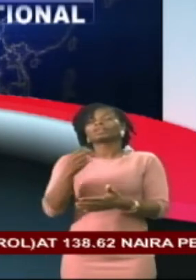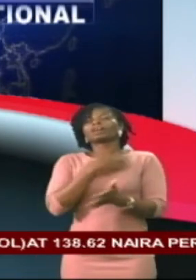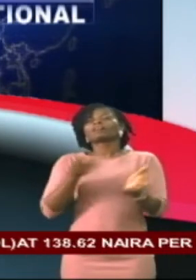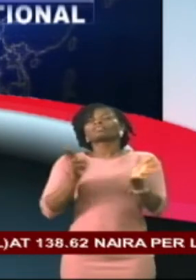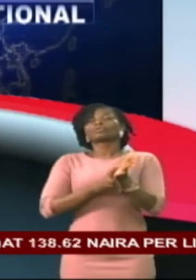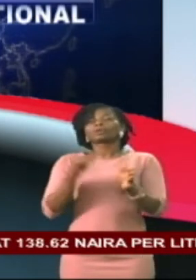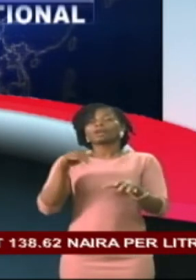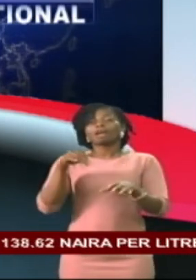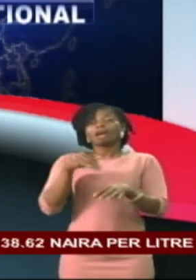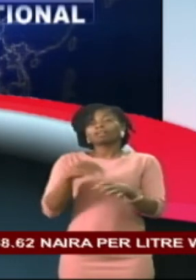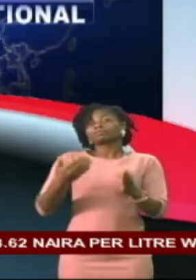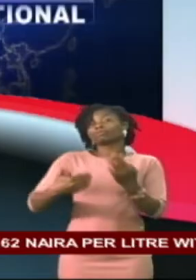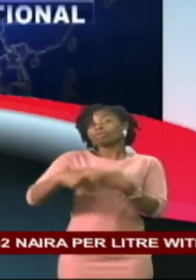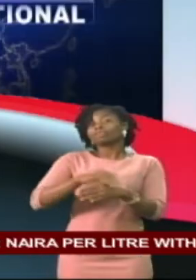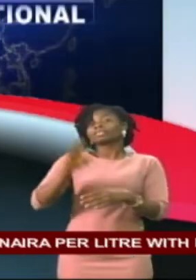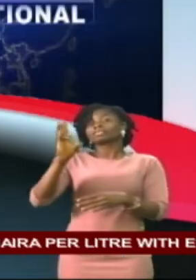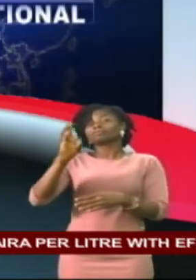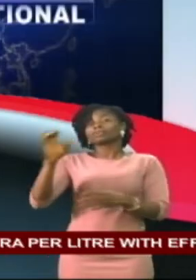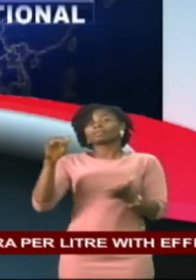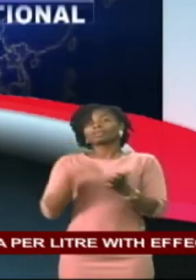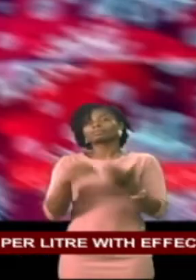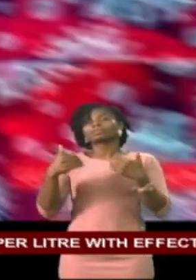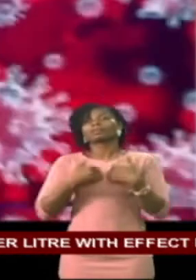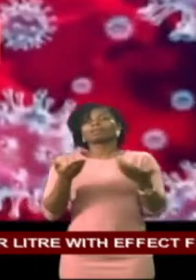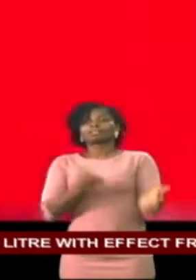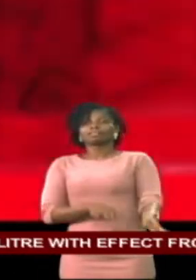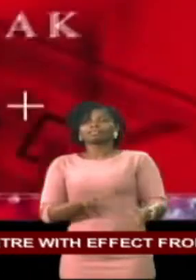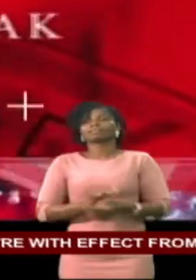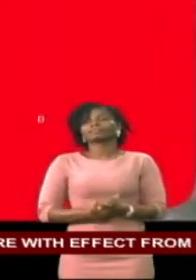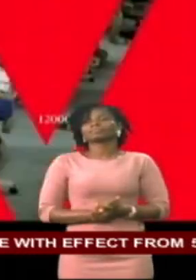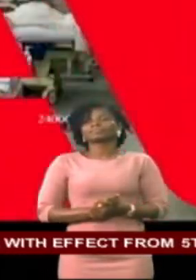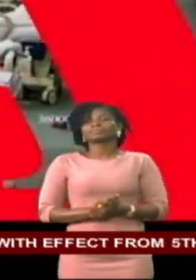that over 700,000 have died.